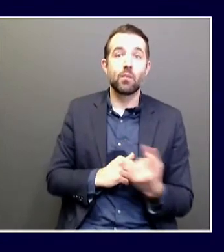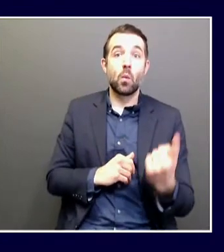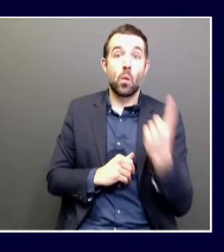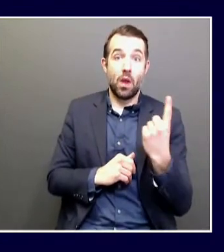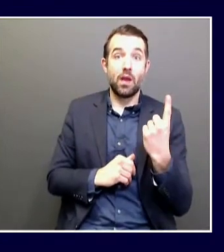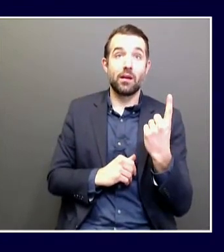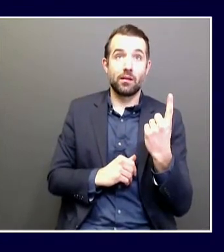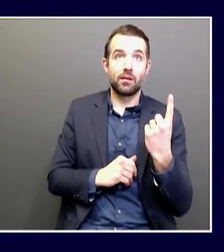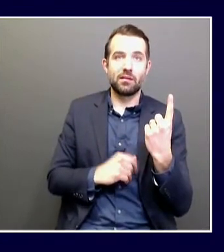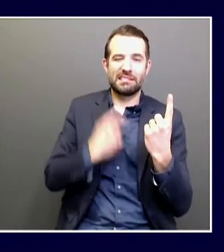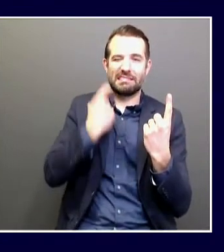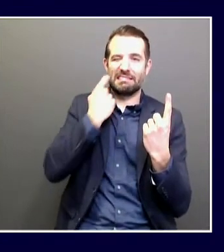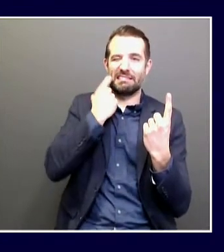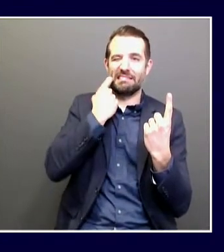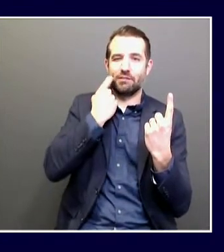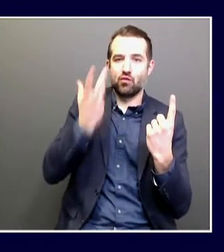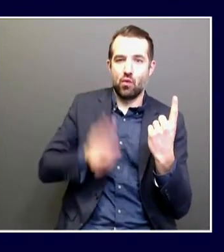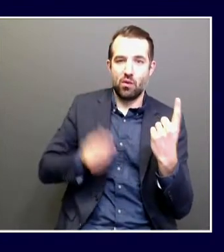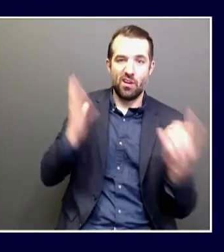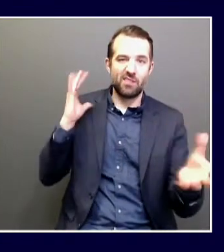deaths in Maine to